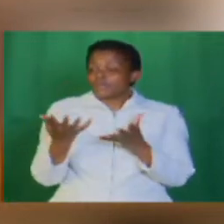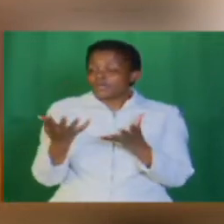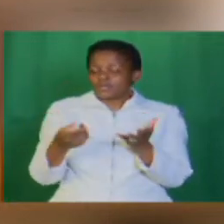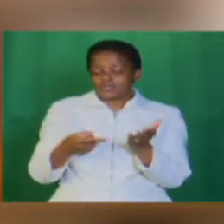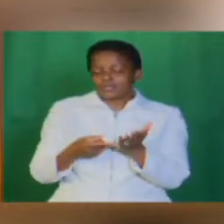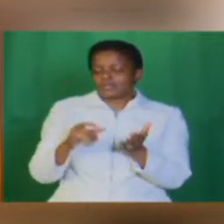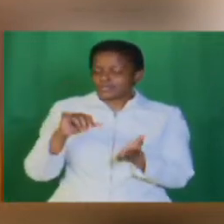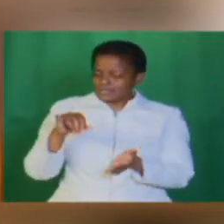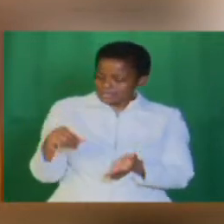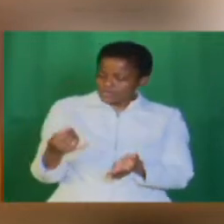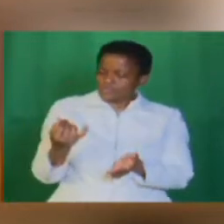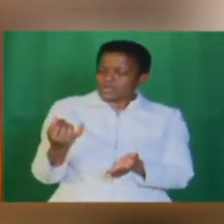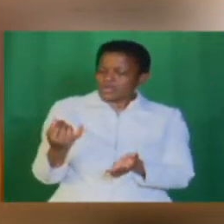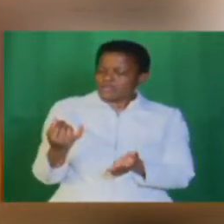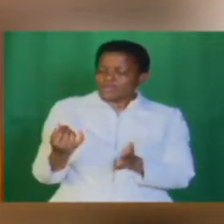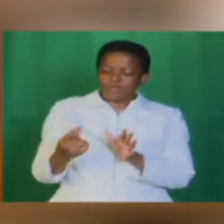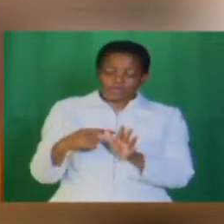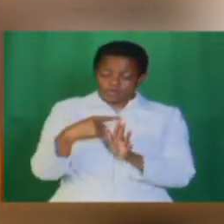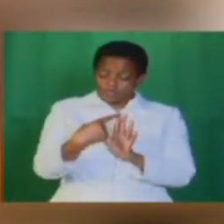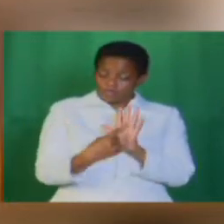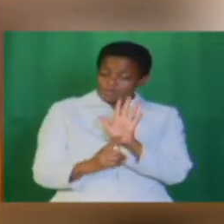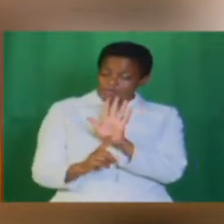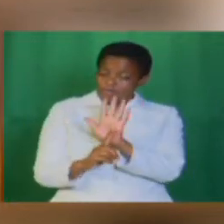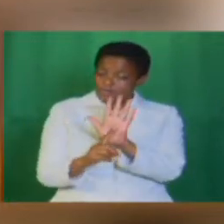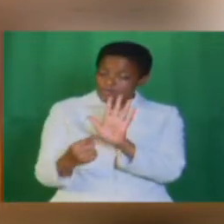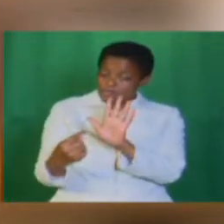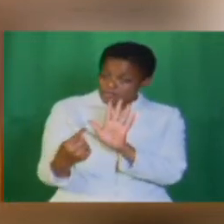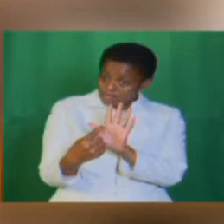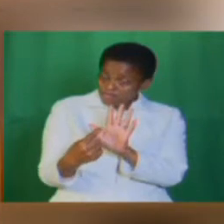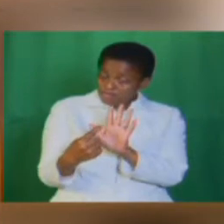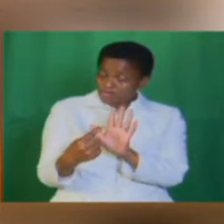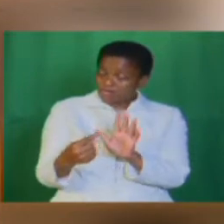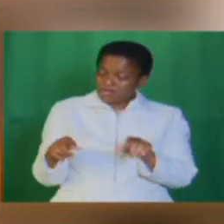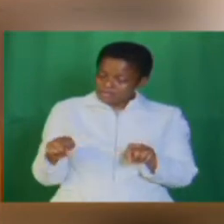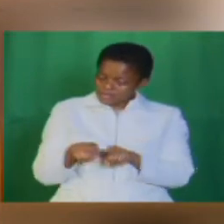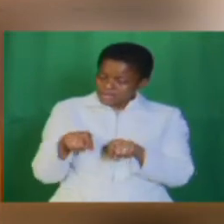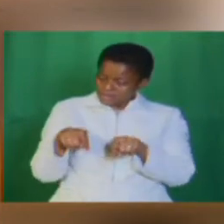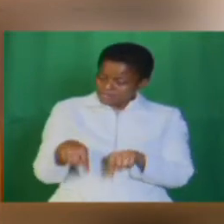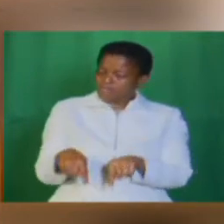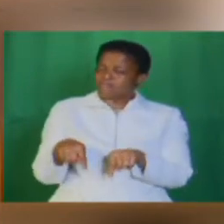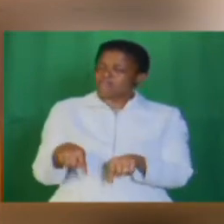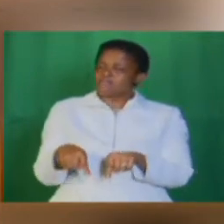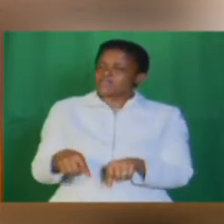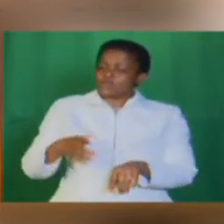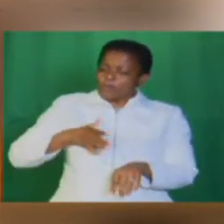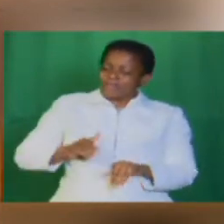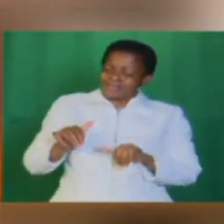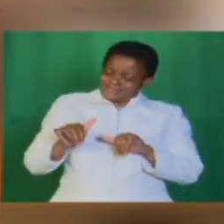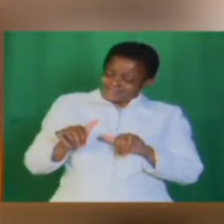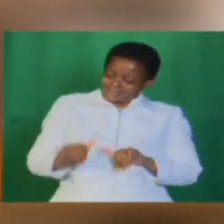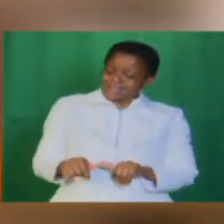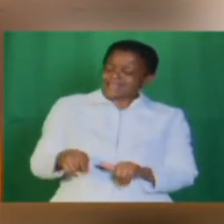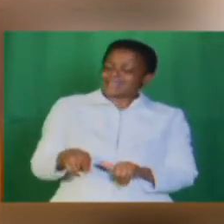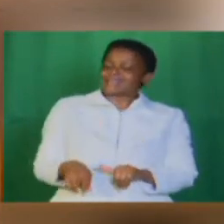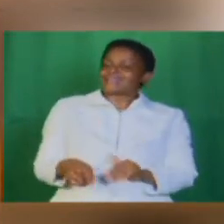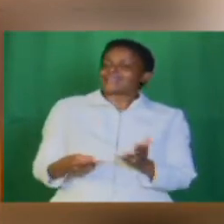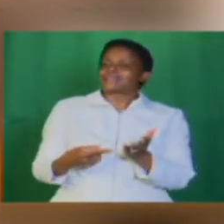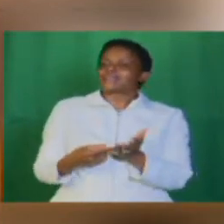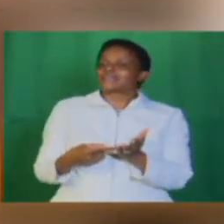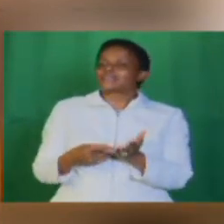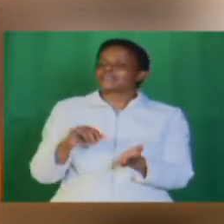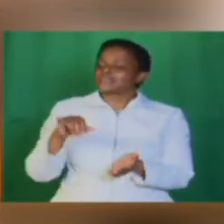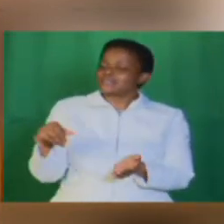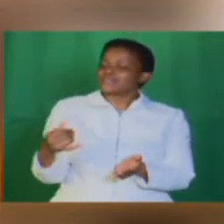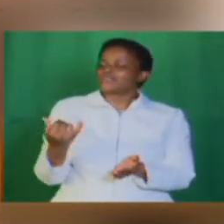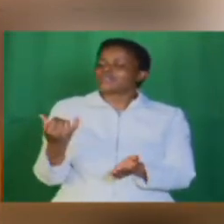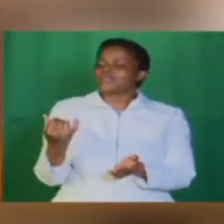in Jerusalem. So stay where you are so that the preaching starts from where you are. The